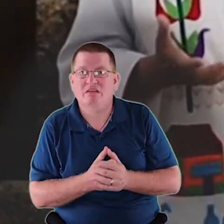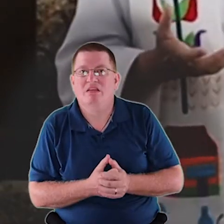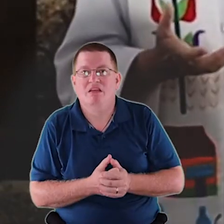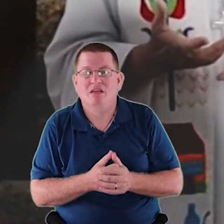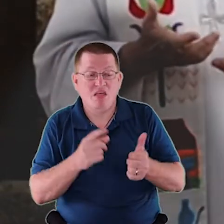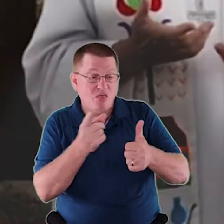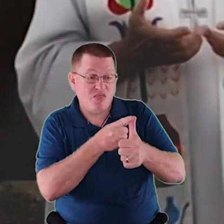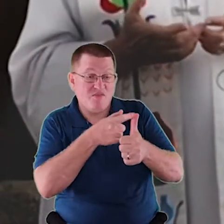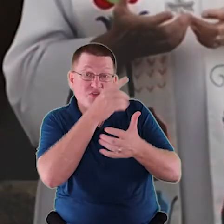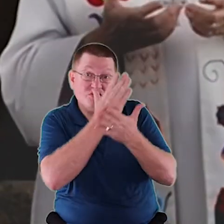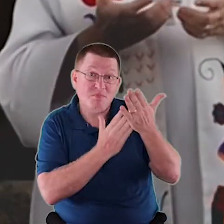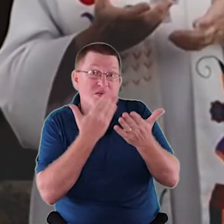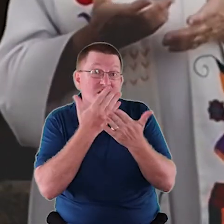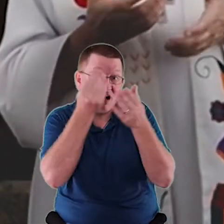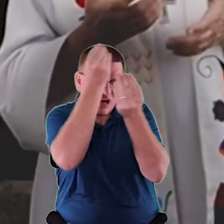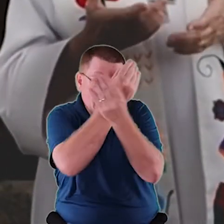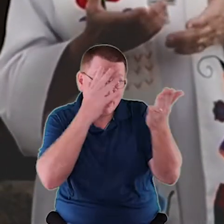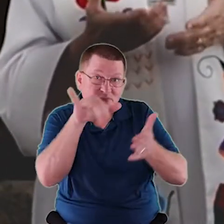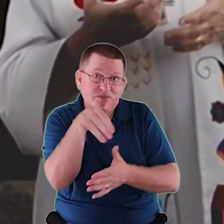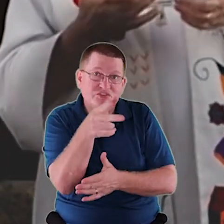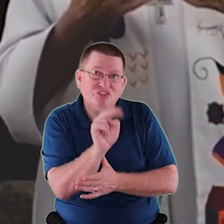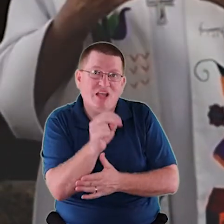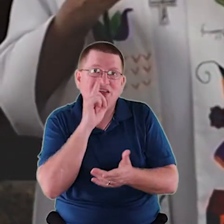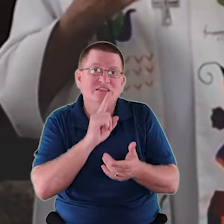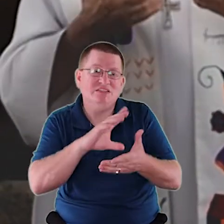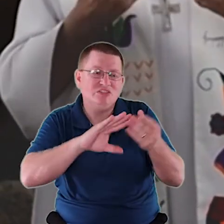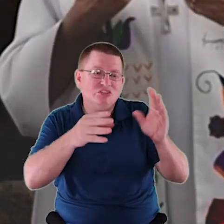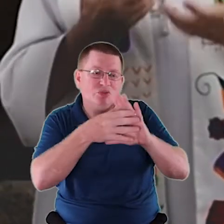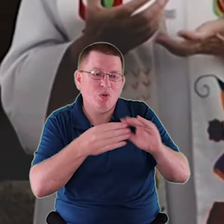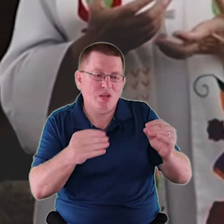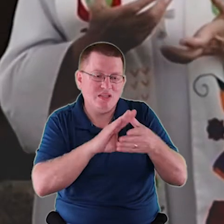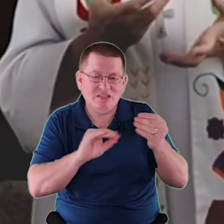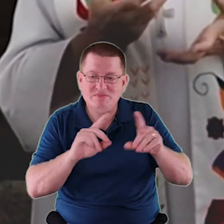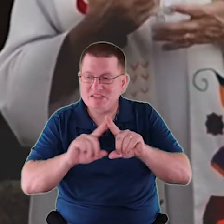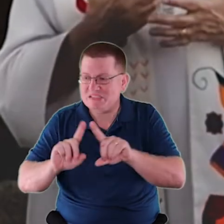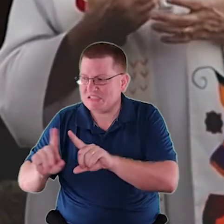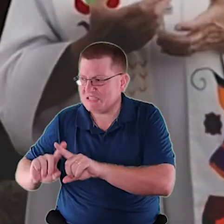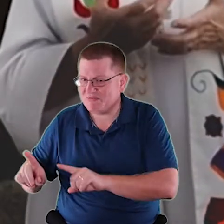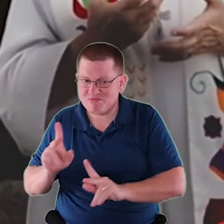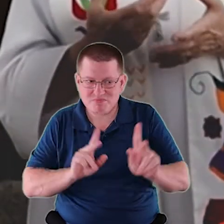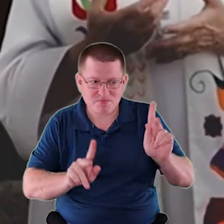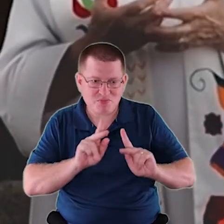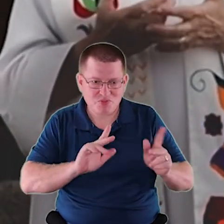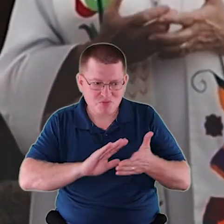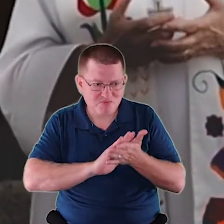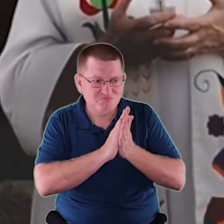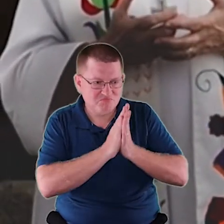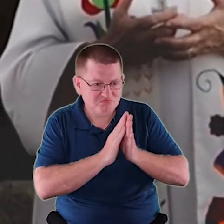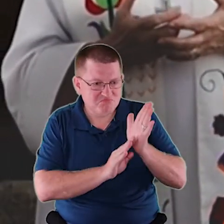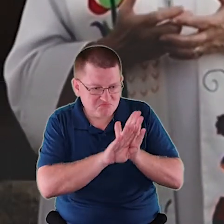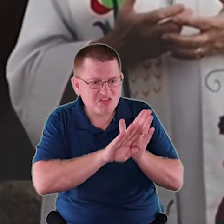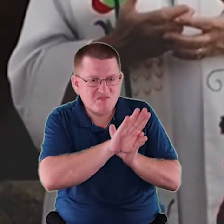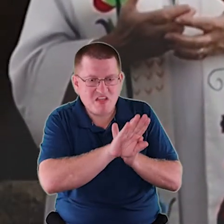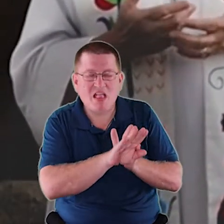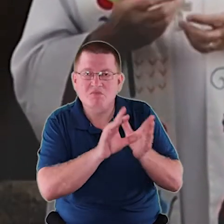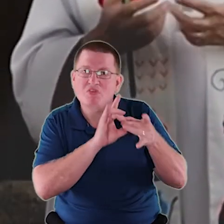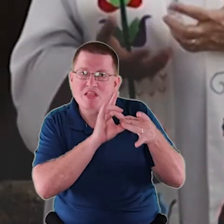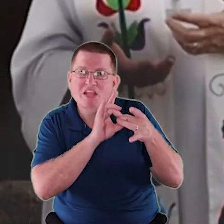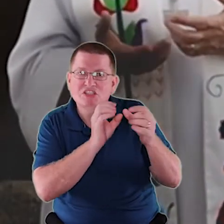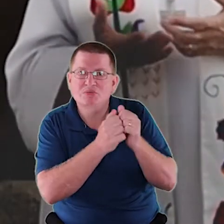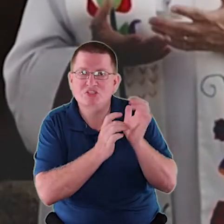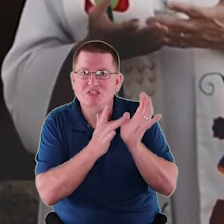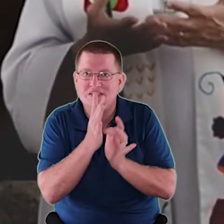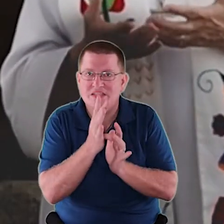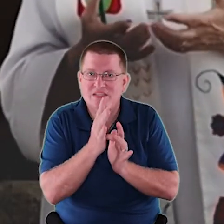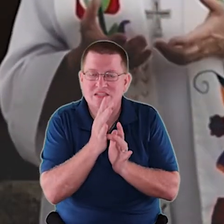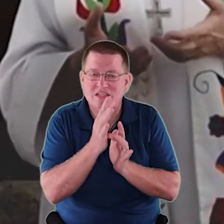first half of the Gospel of John tells the stories of how various people have developed relationships with Jesus. In all